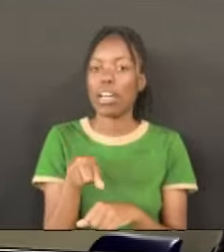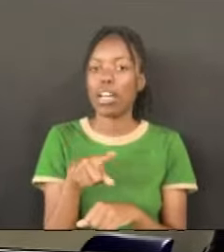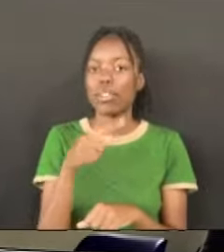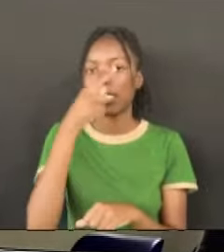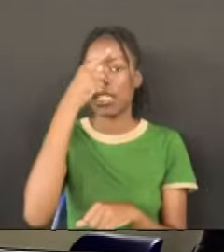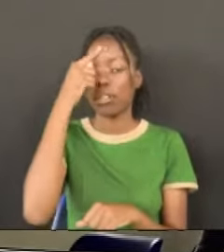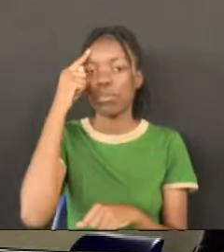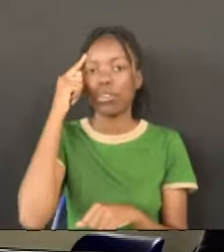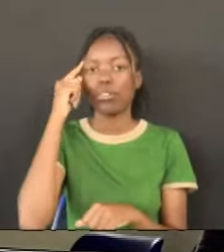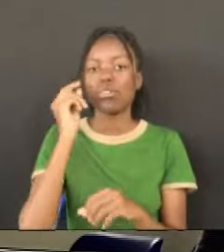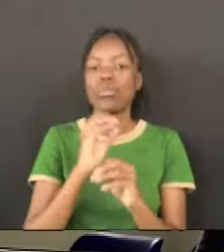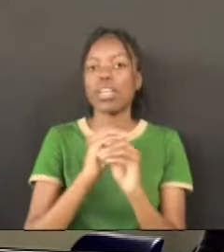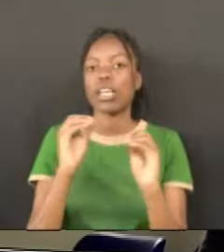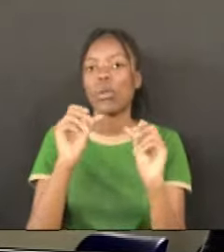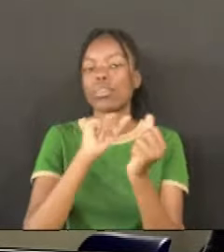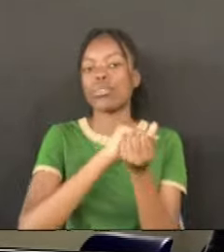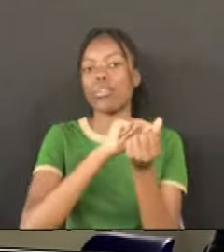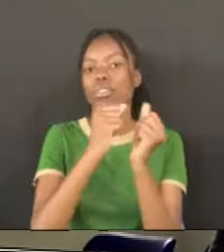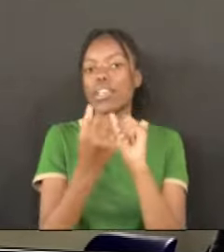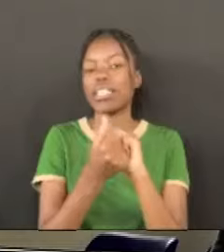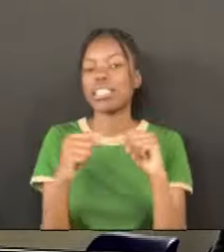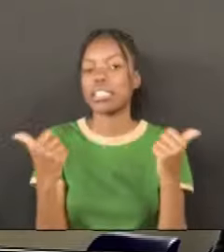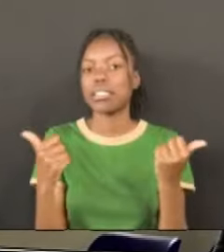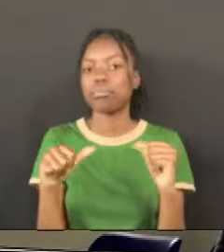yet converted.